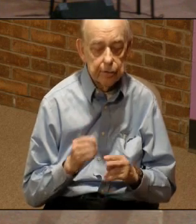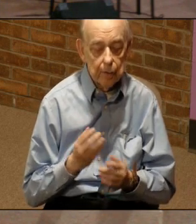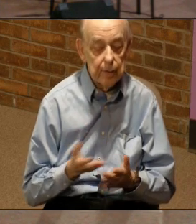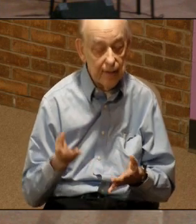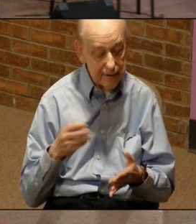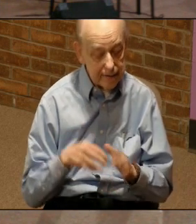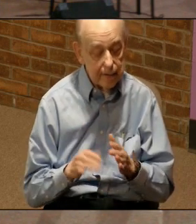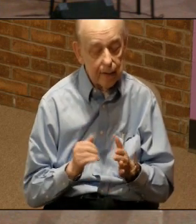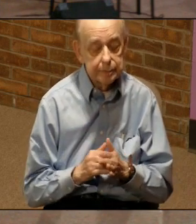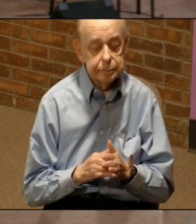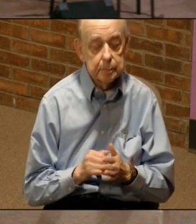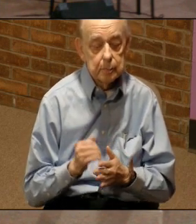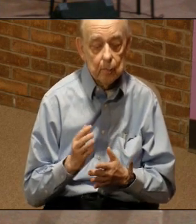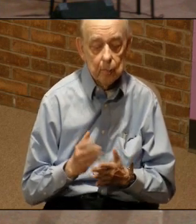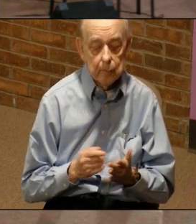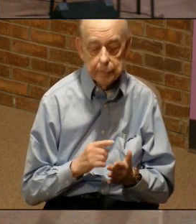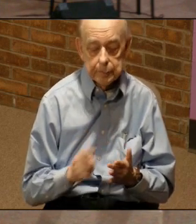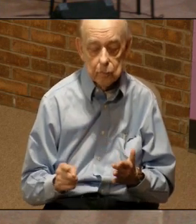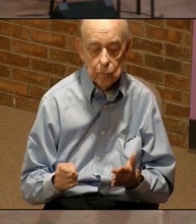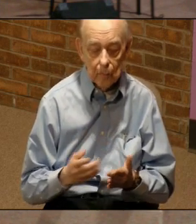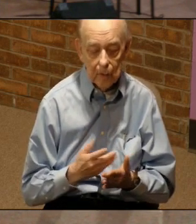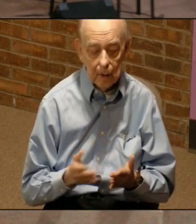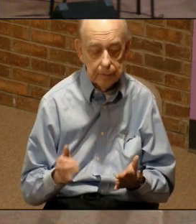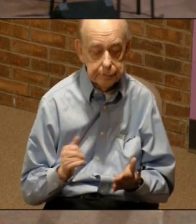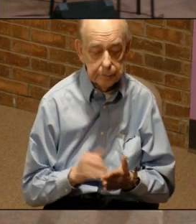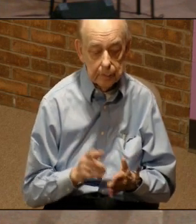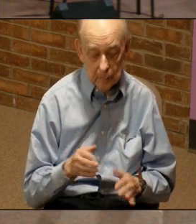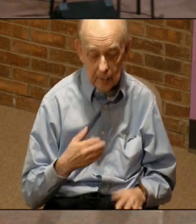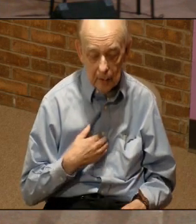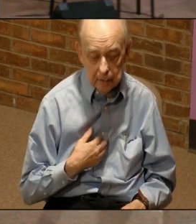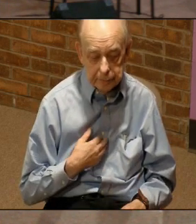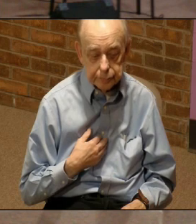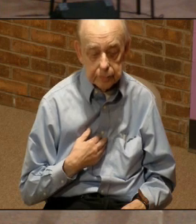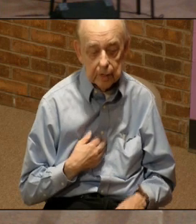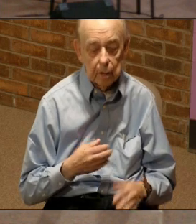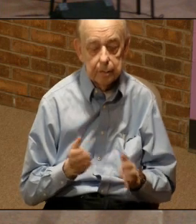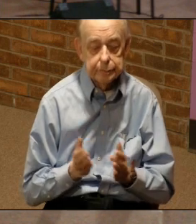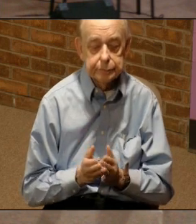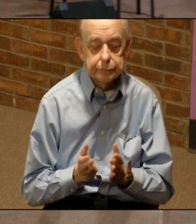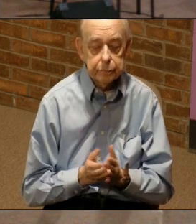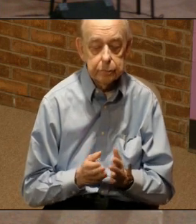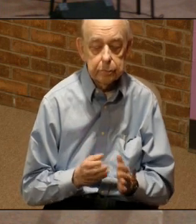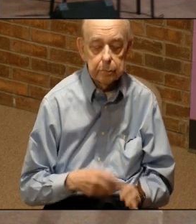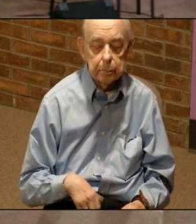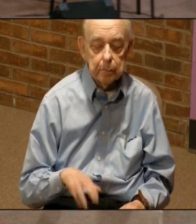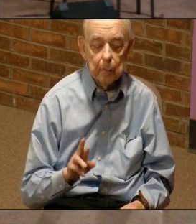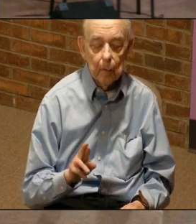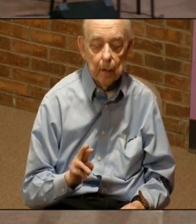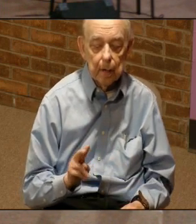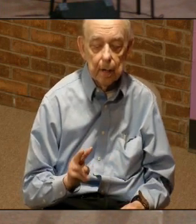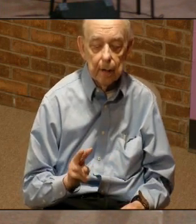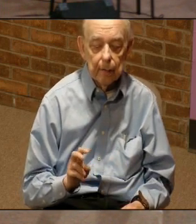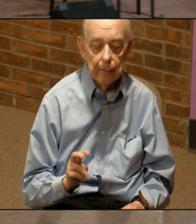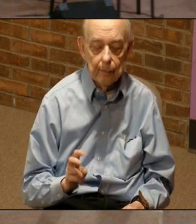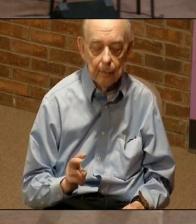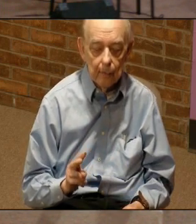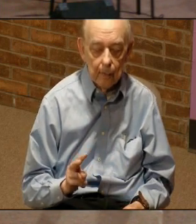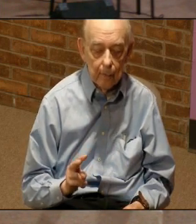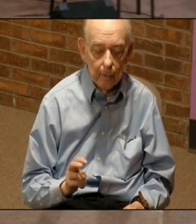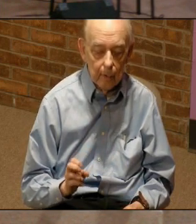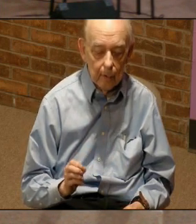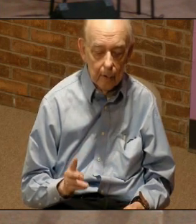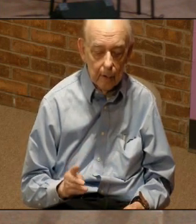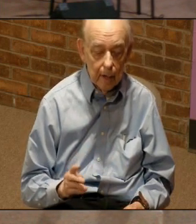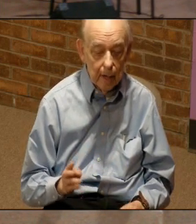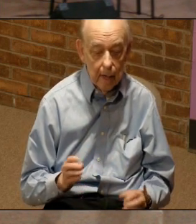it. Some of those things that you have in the book of Revelation is this. It has a lot